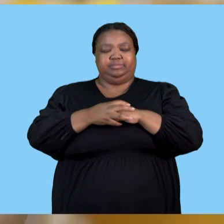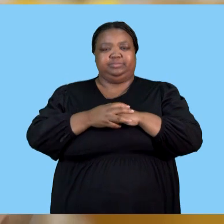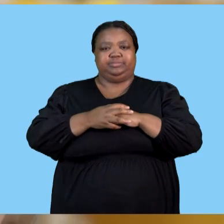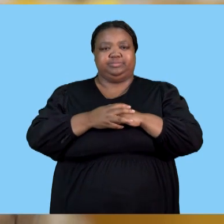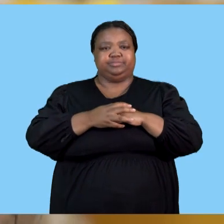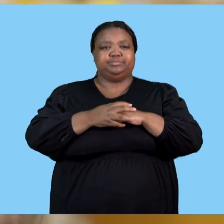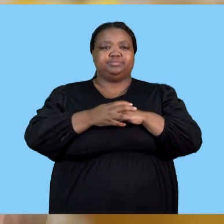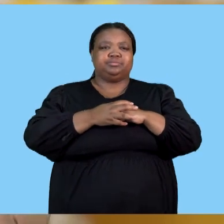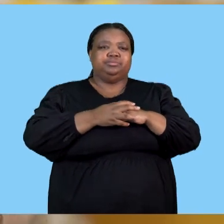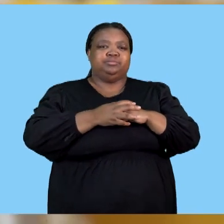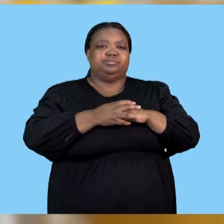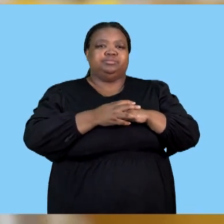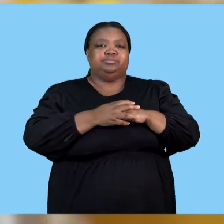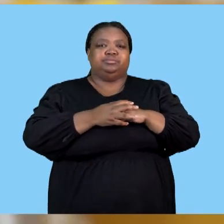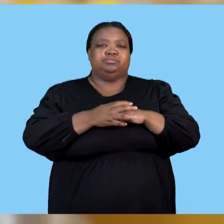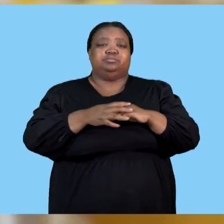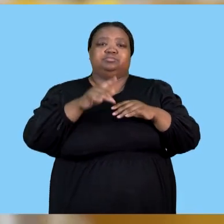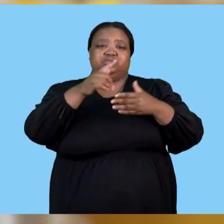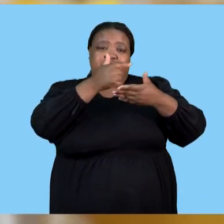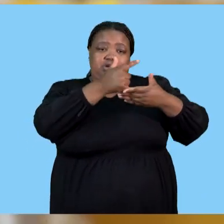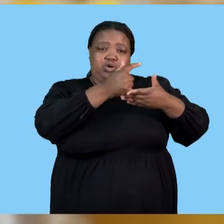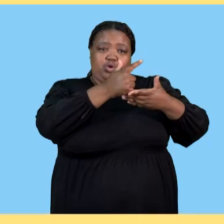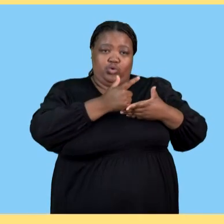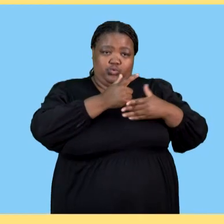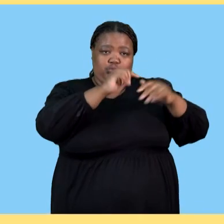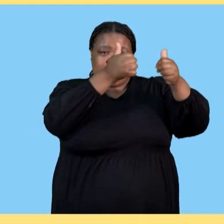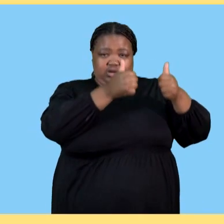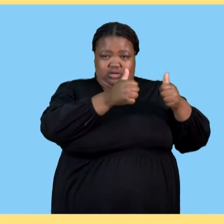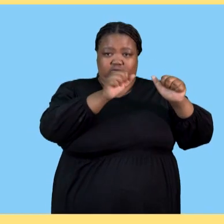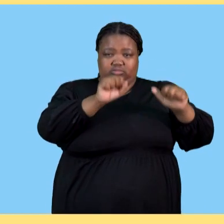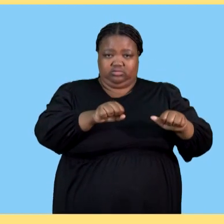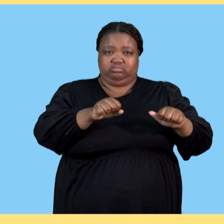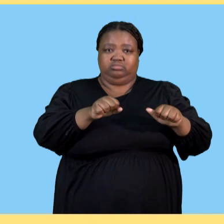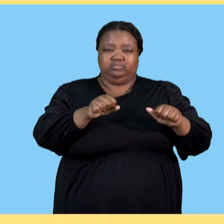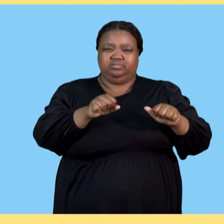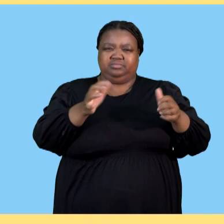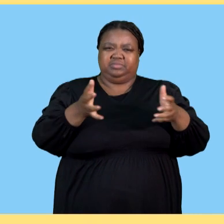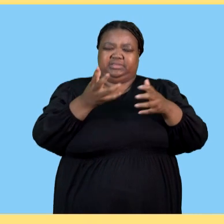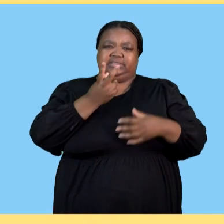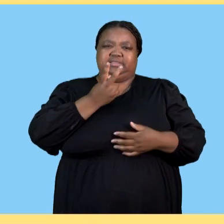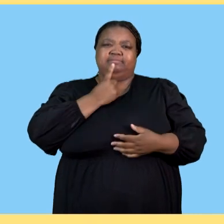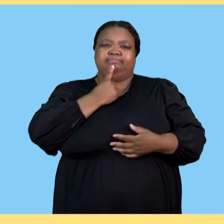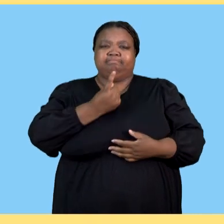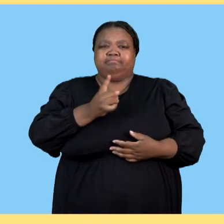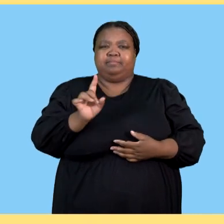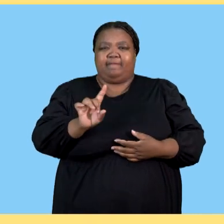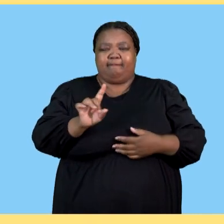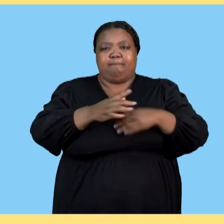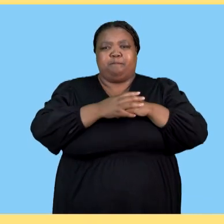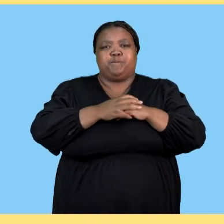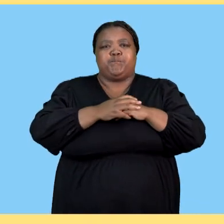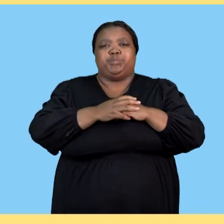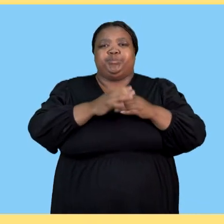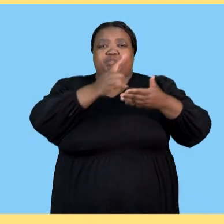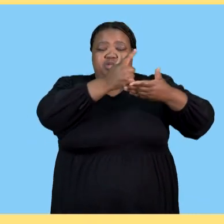liability and will become a current liability. So there is my loan account. Then I'll then come